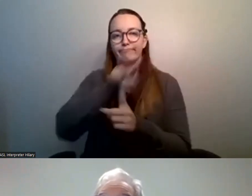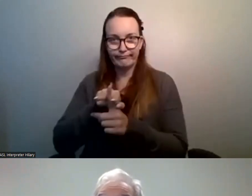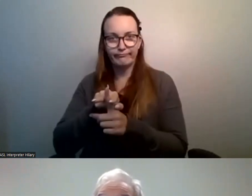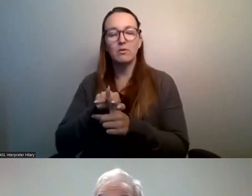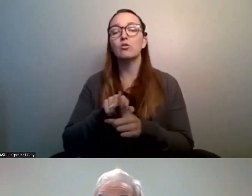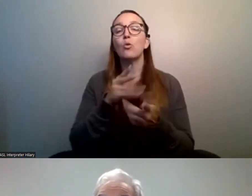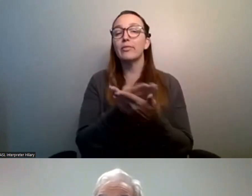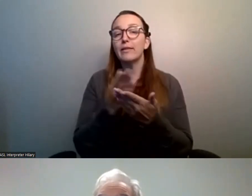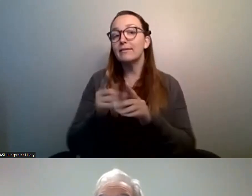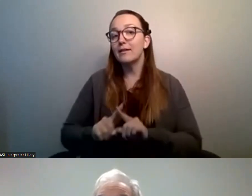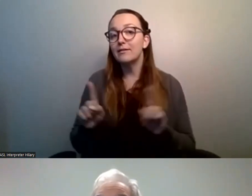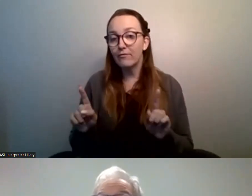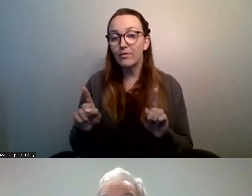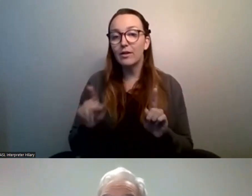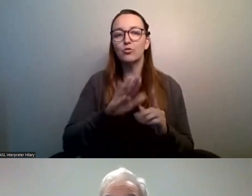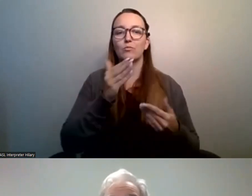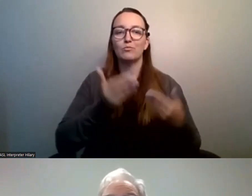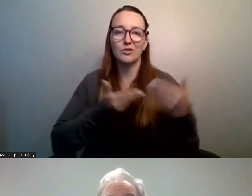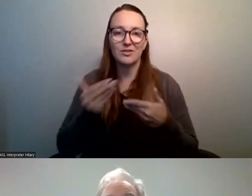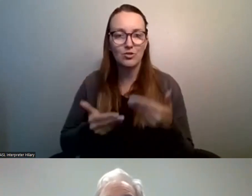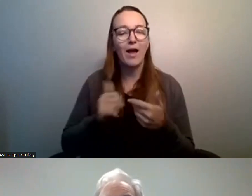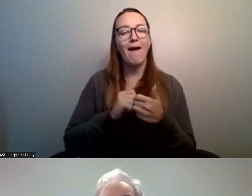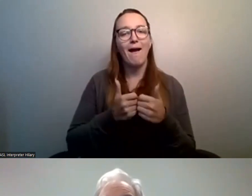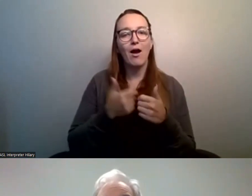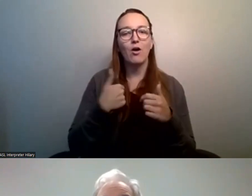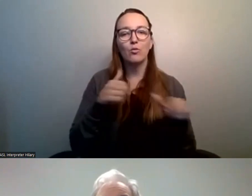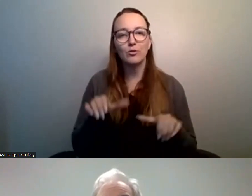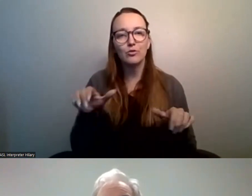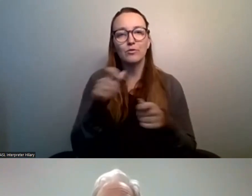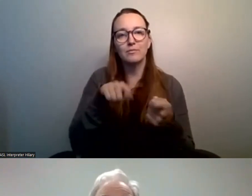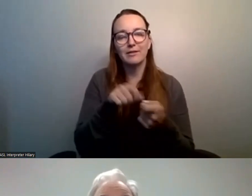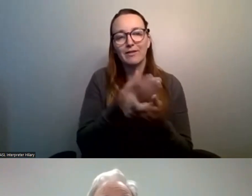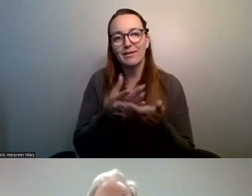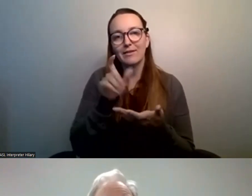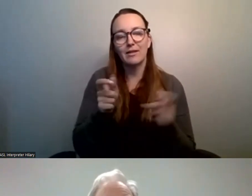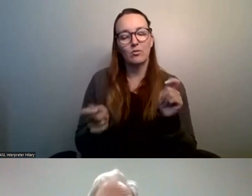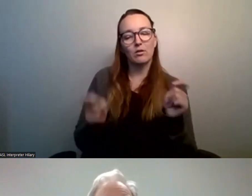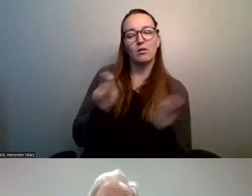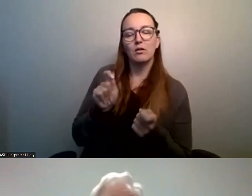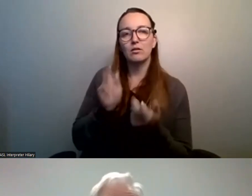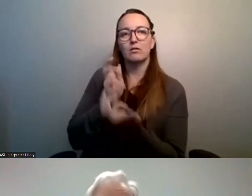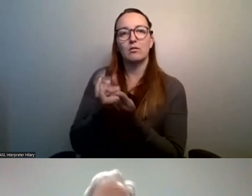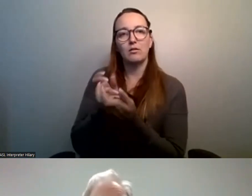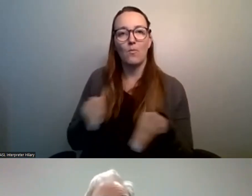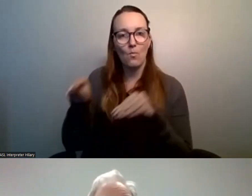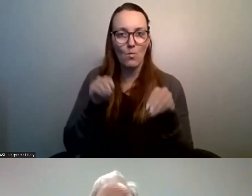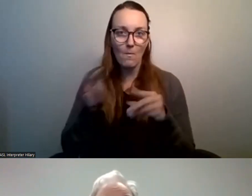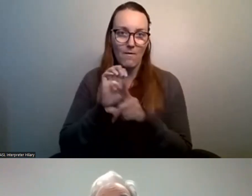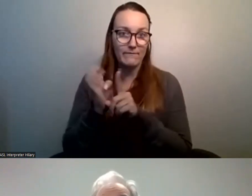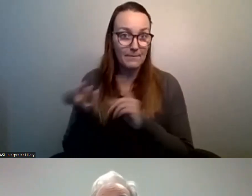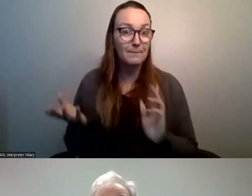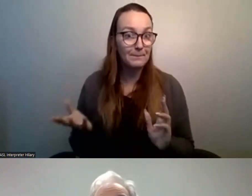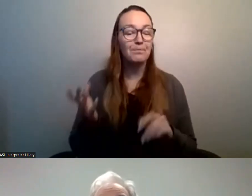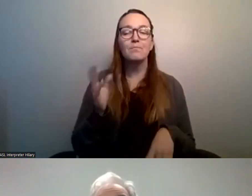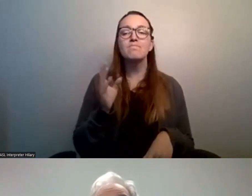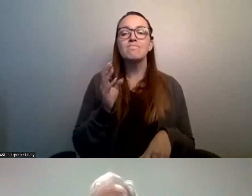different is the procedure. Like, how do we do particular things that would need to be tweaked for the mobile environment? But I would